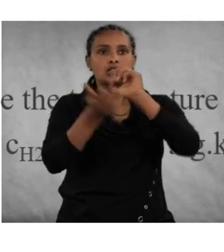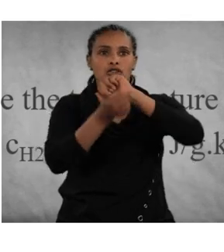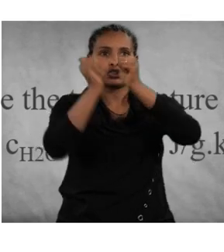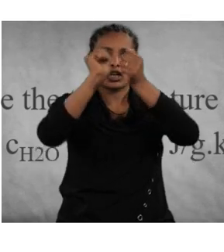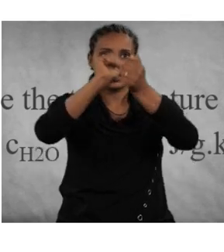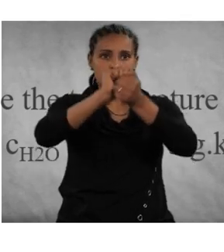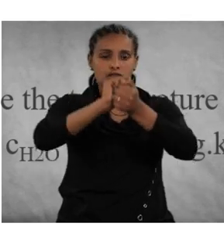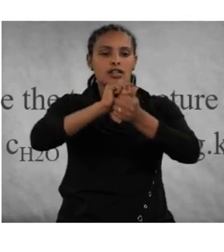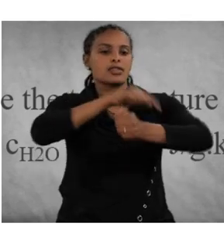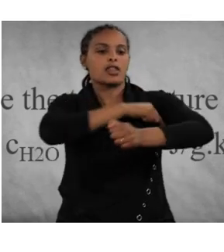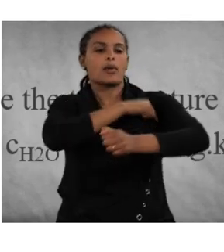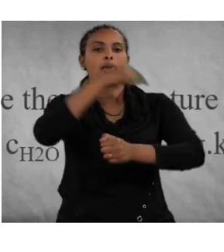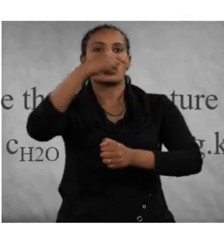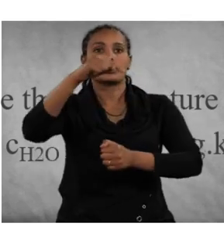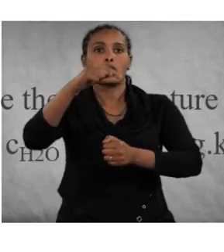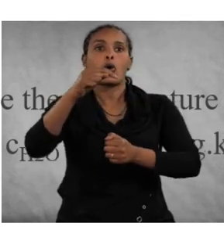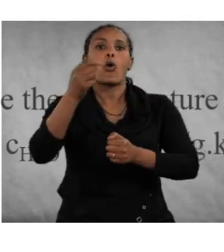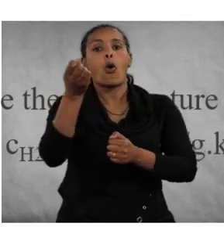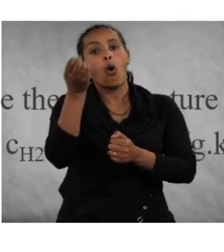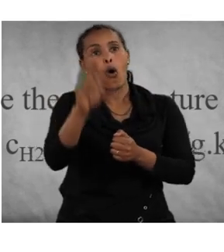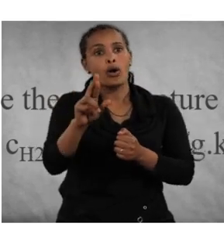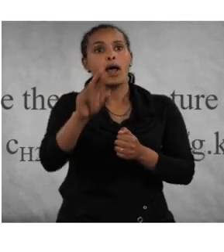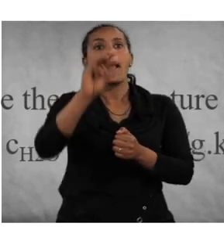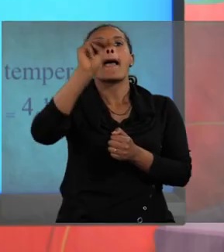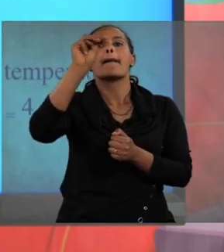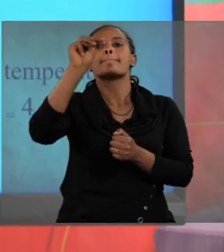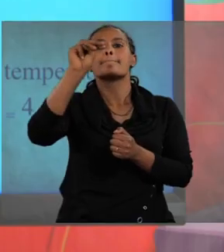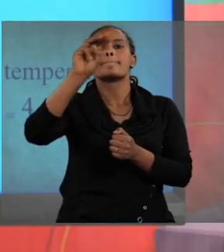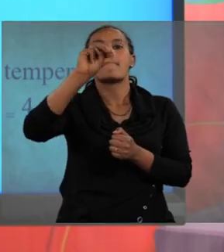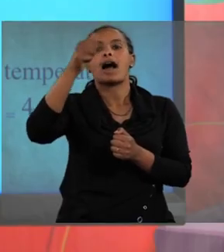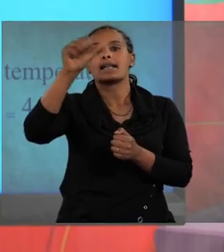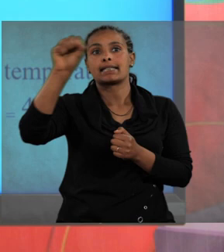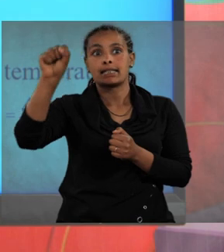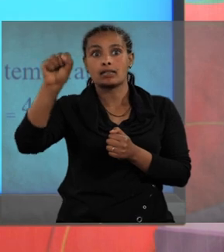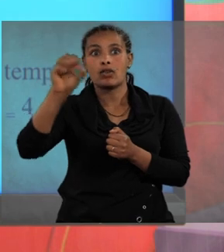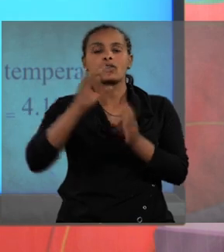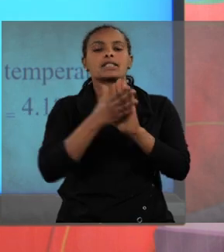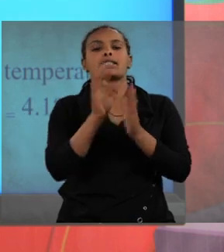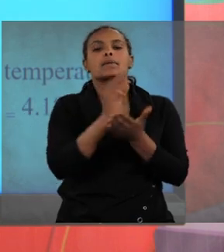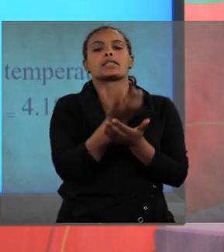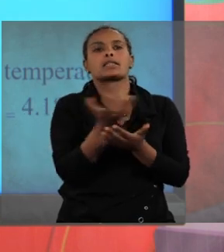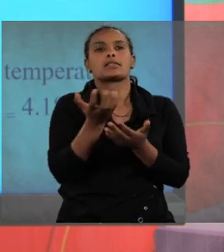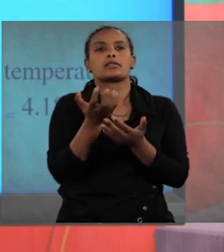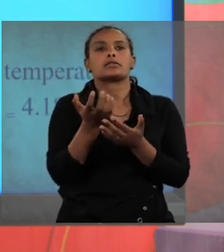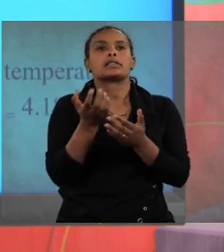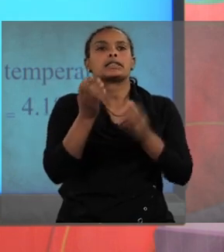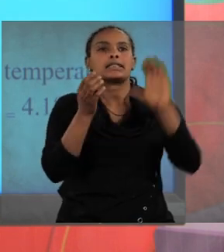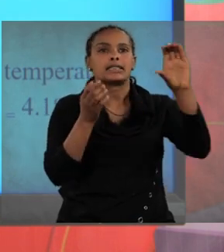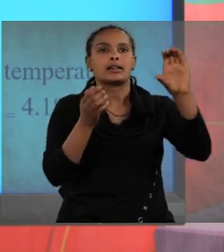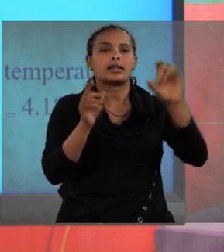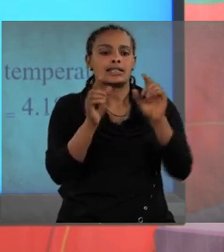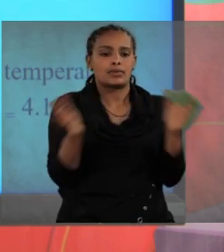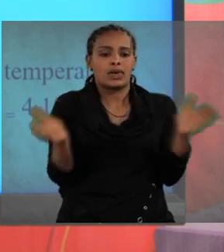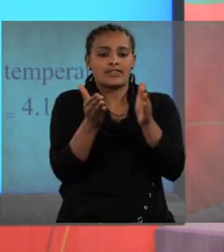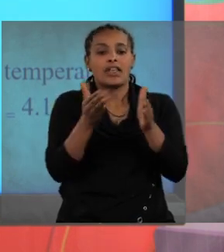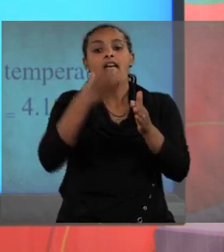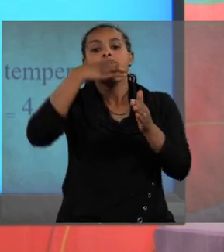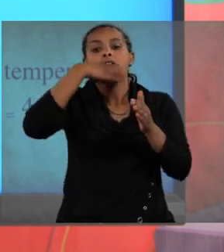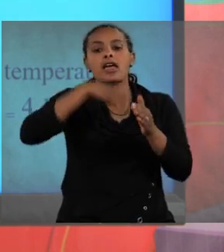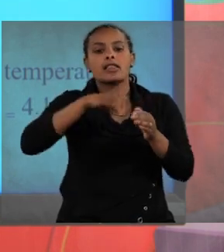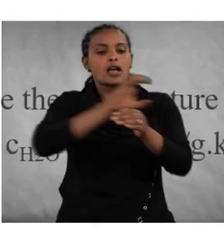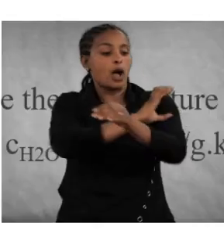in temperature, where M is mass of the substance, C is specific heat